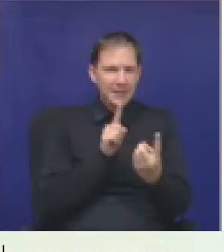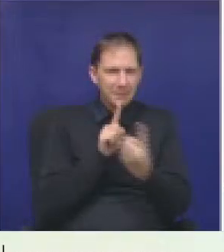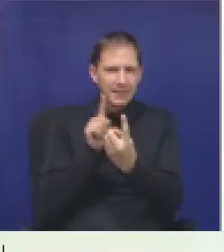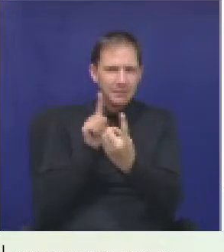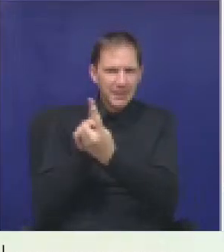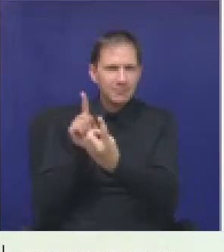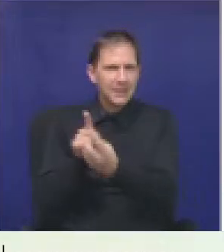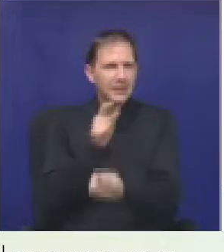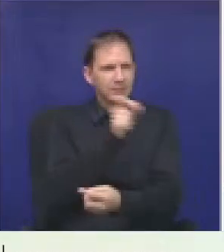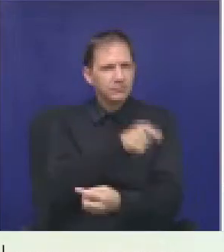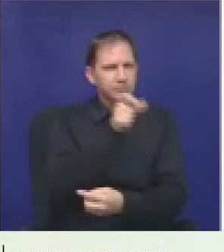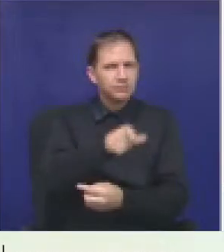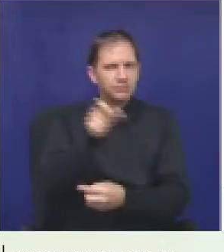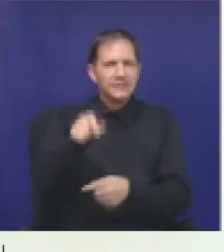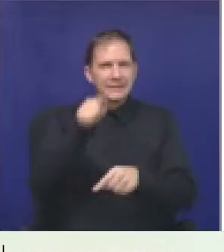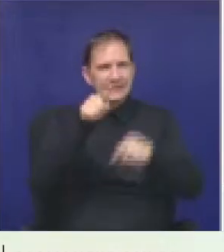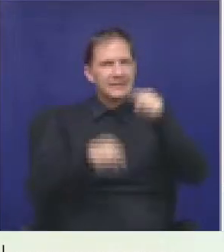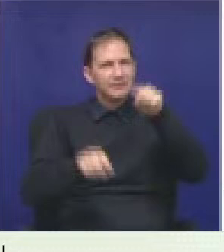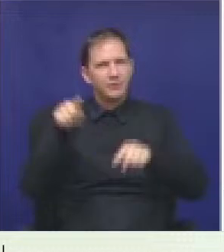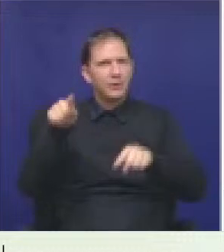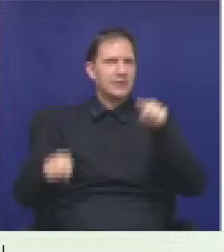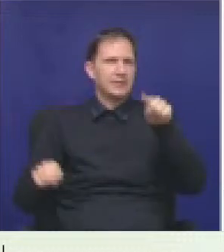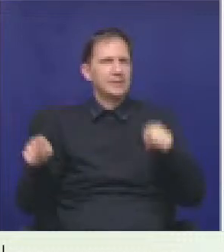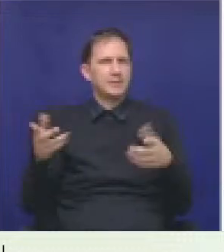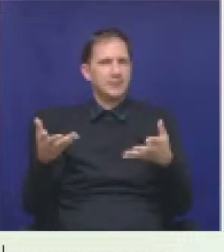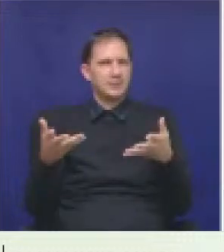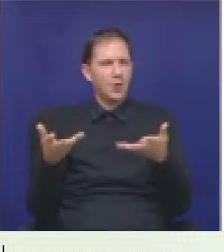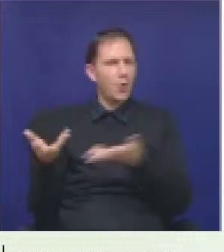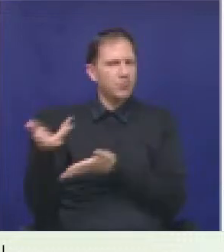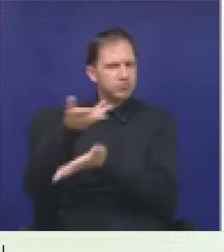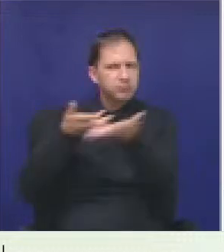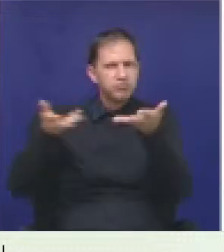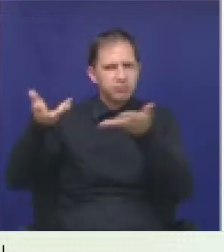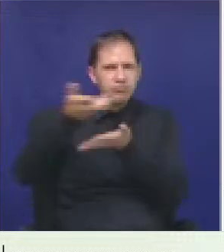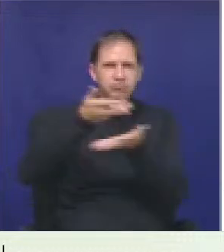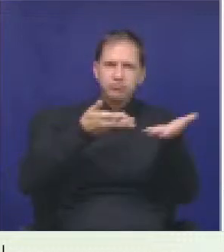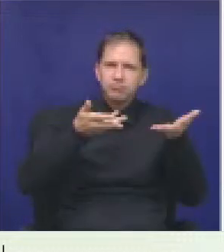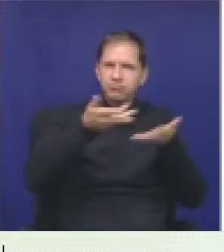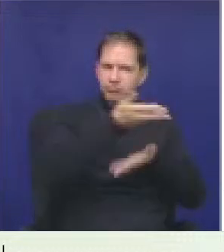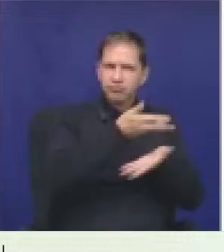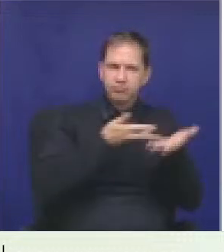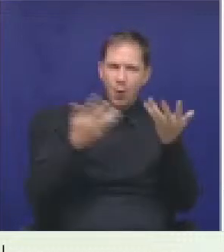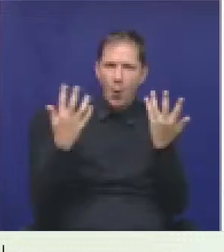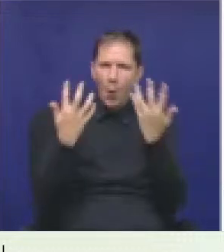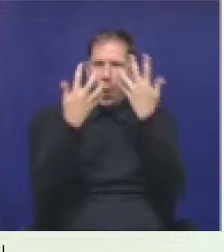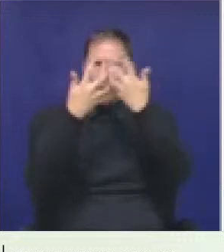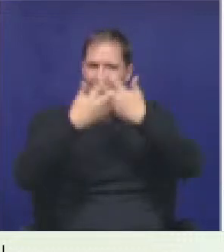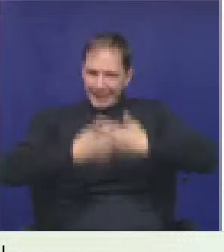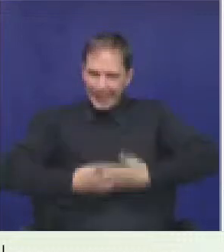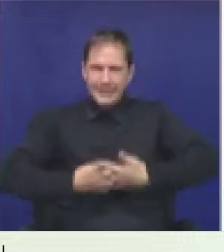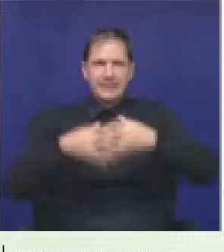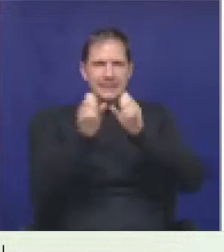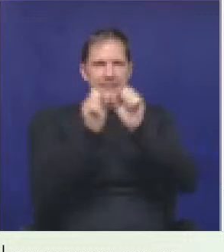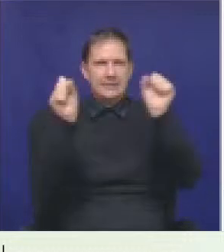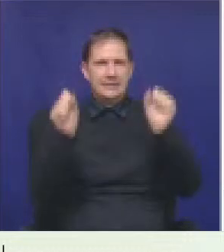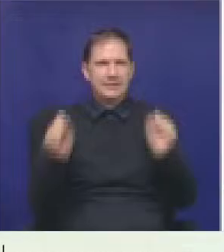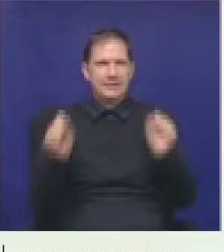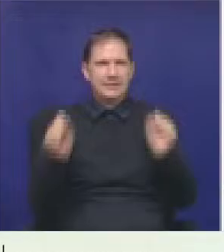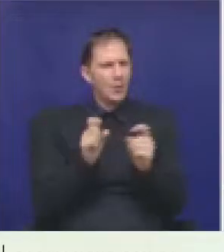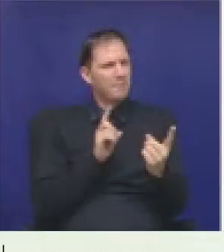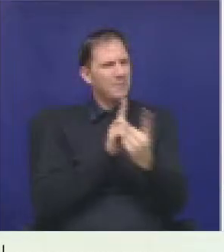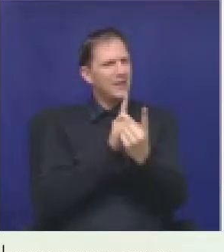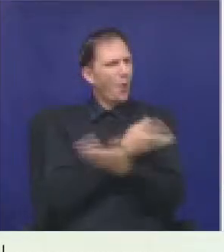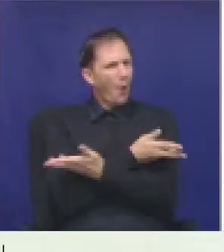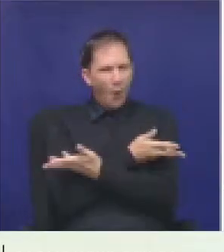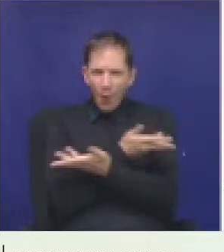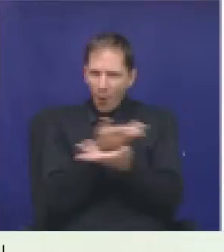spoke about earlier, of a collaborative, engaging, and coordinating system. We'll equally meet with all institutions